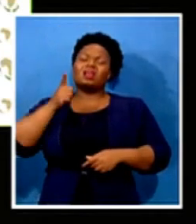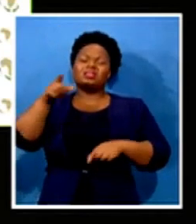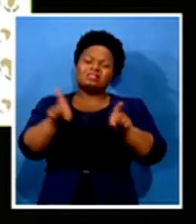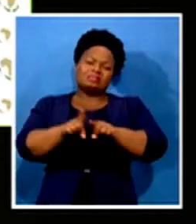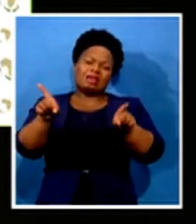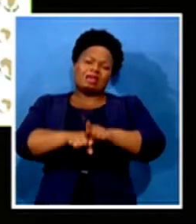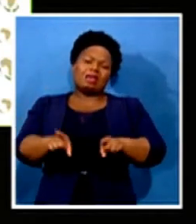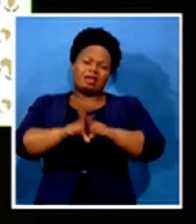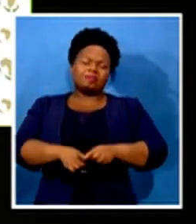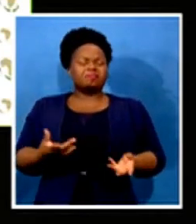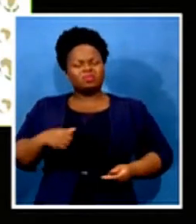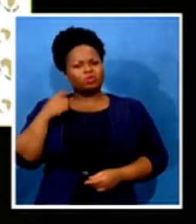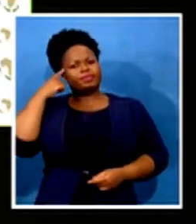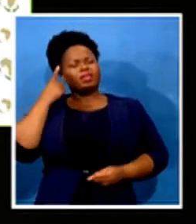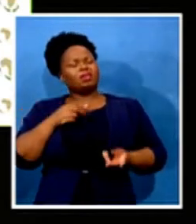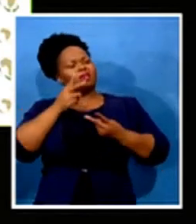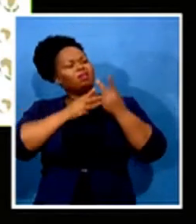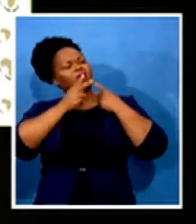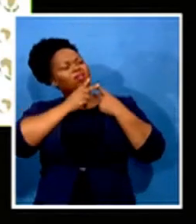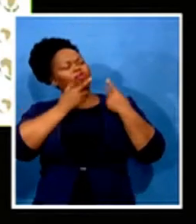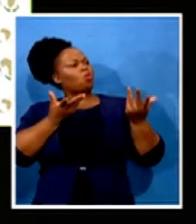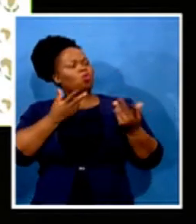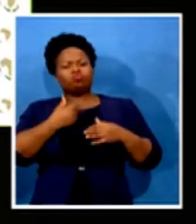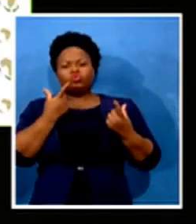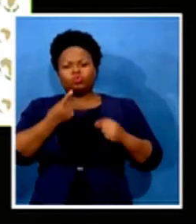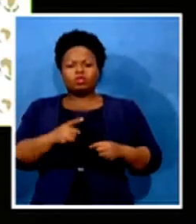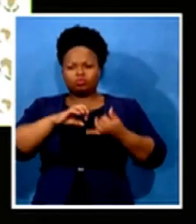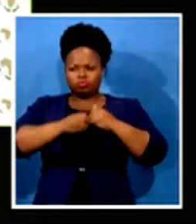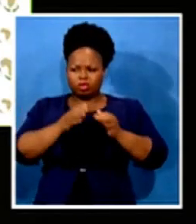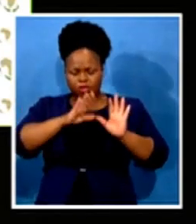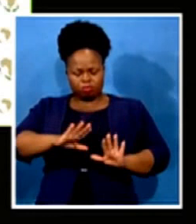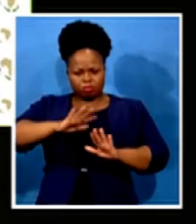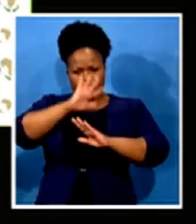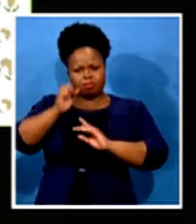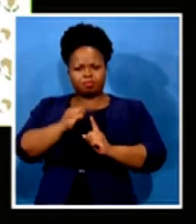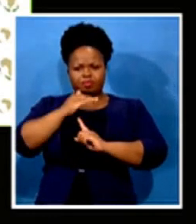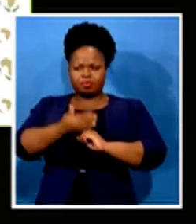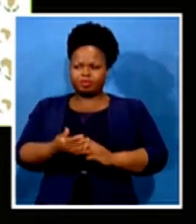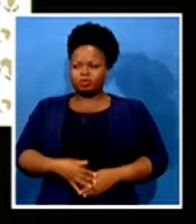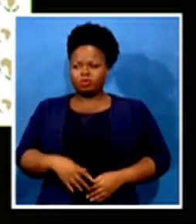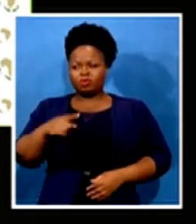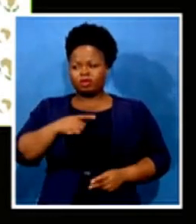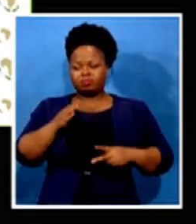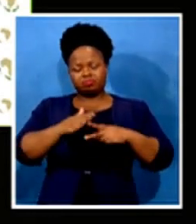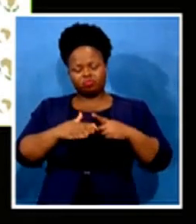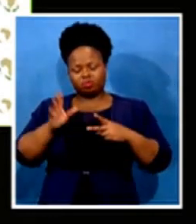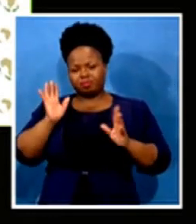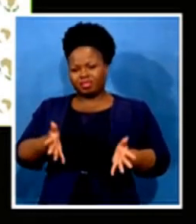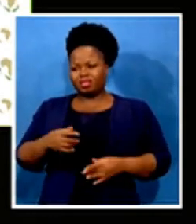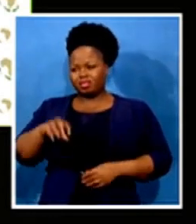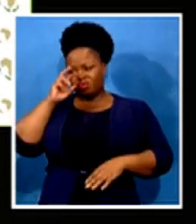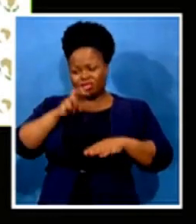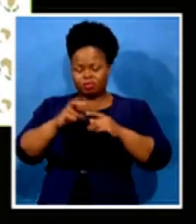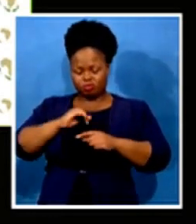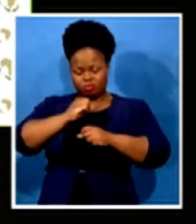were doing when to protect our continent. Those are only three tools that we need to protect and guarantee the health security of our